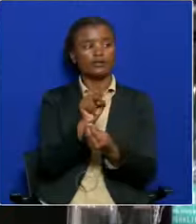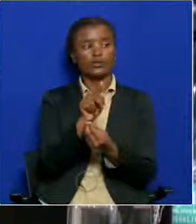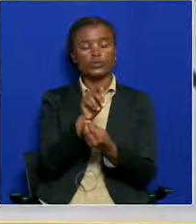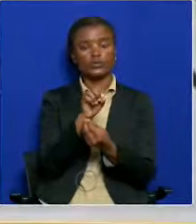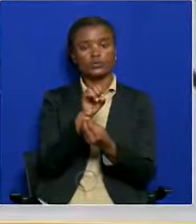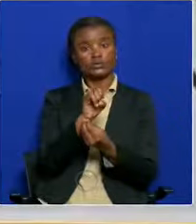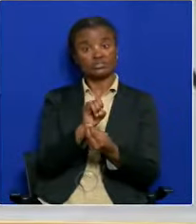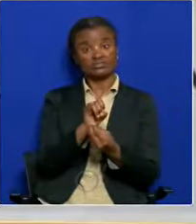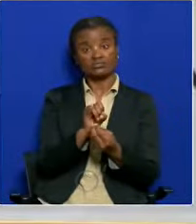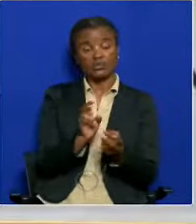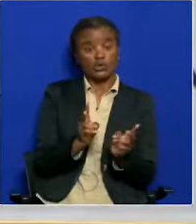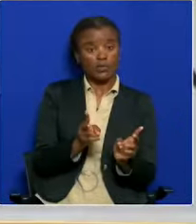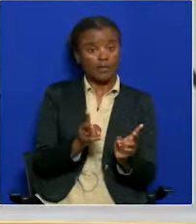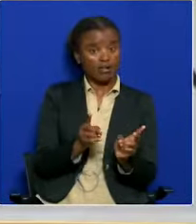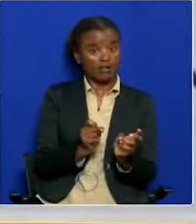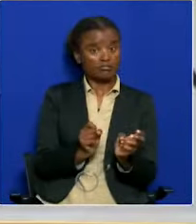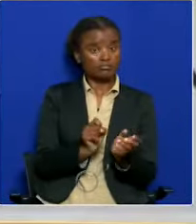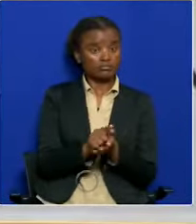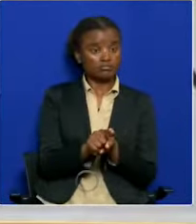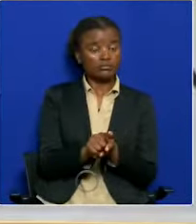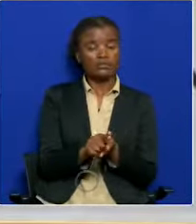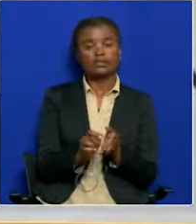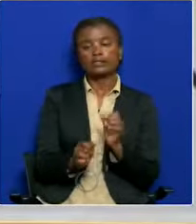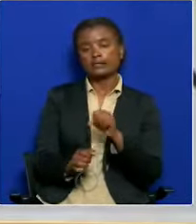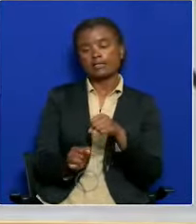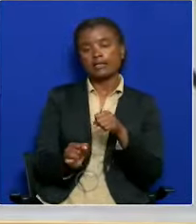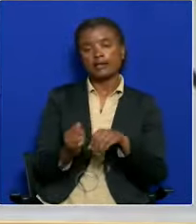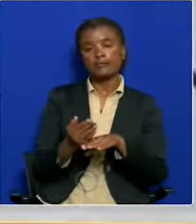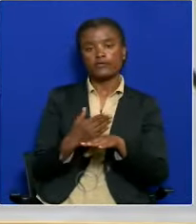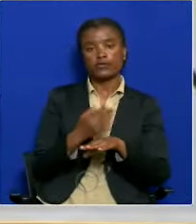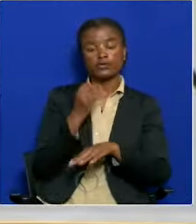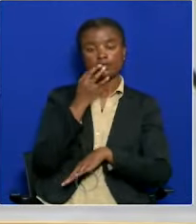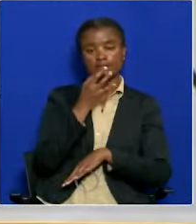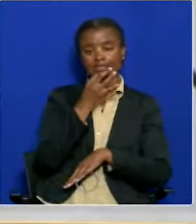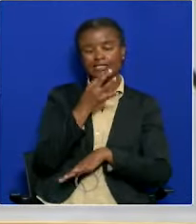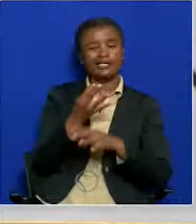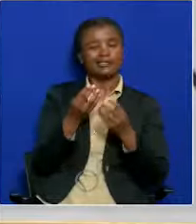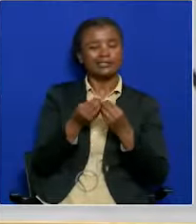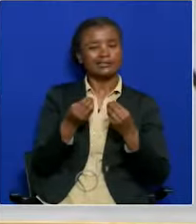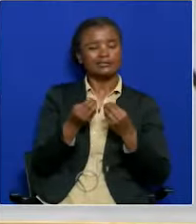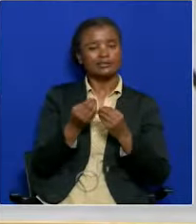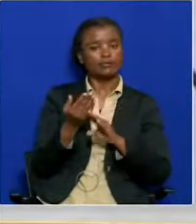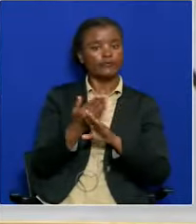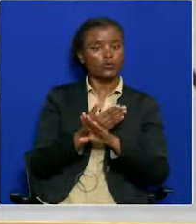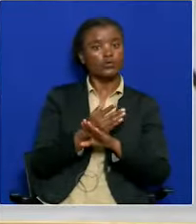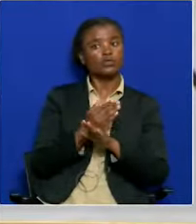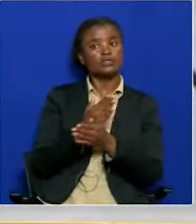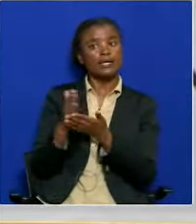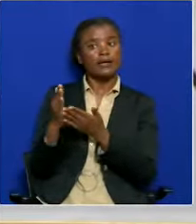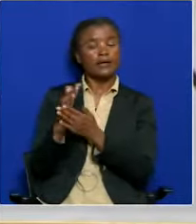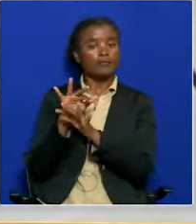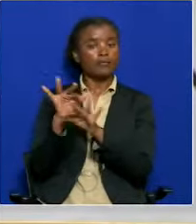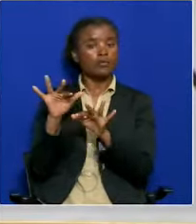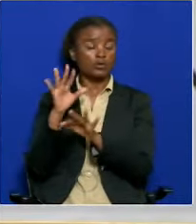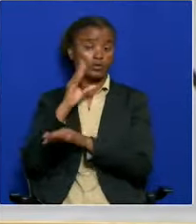Yeah, as I indicated, it is things which were said before it could be